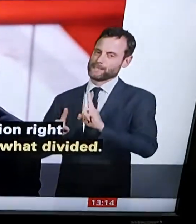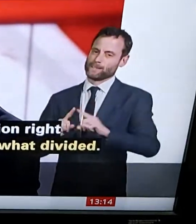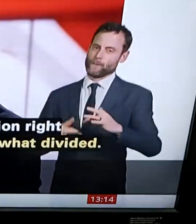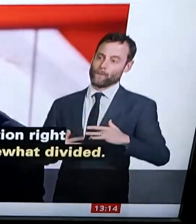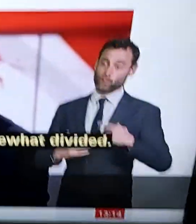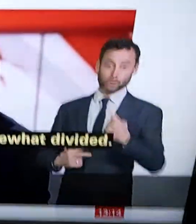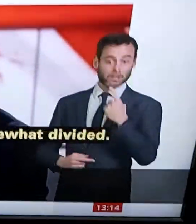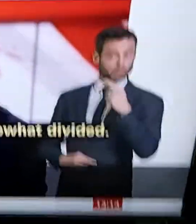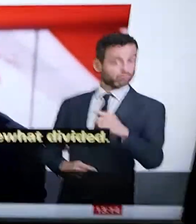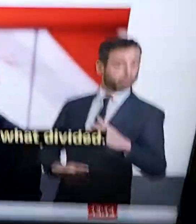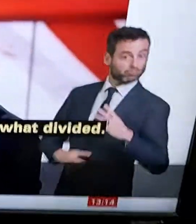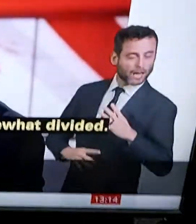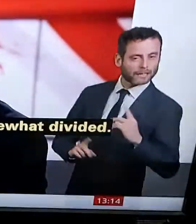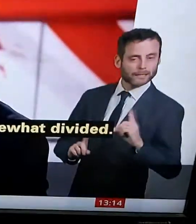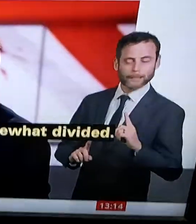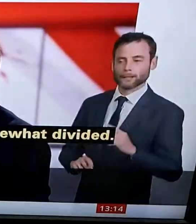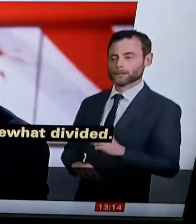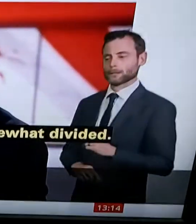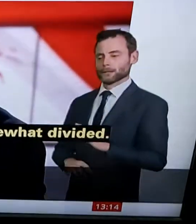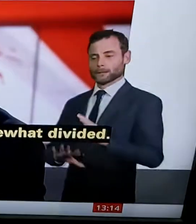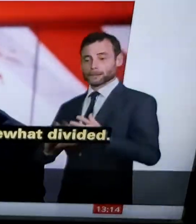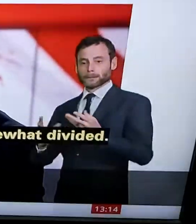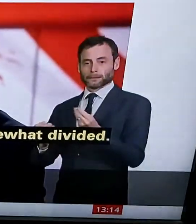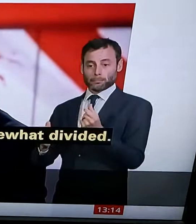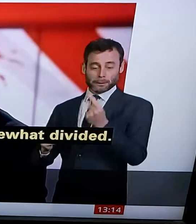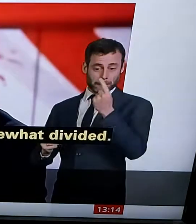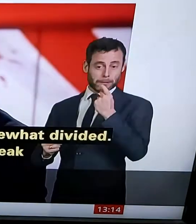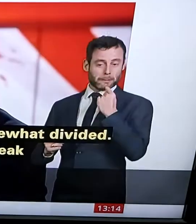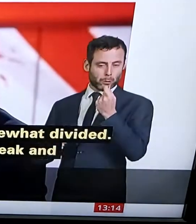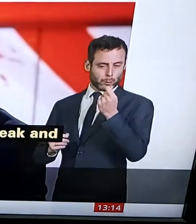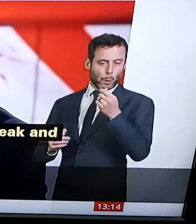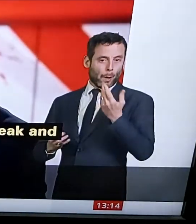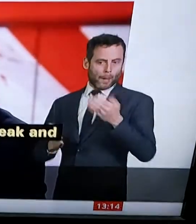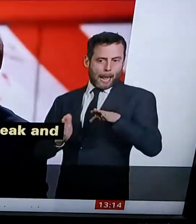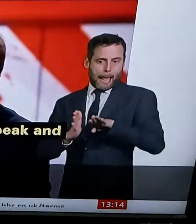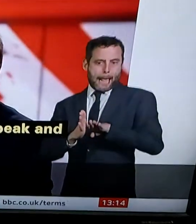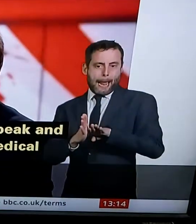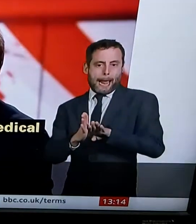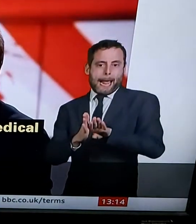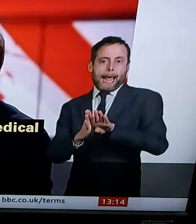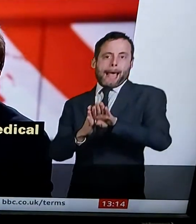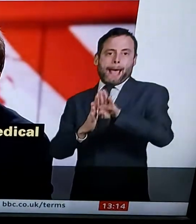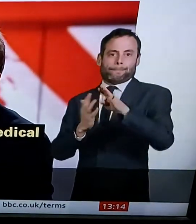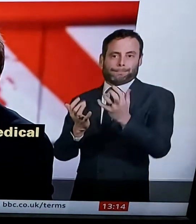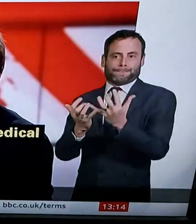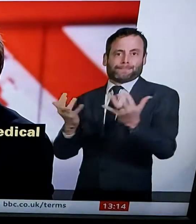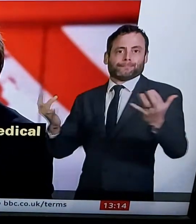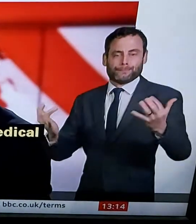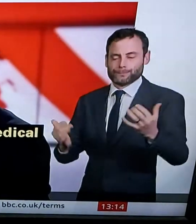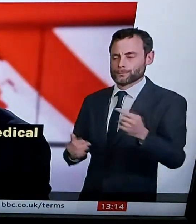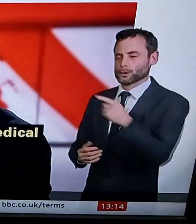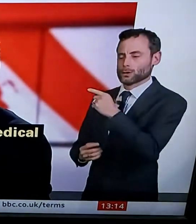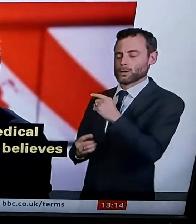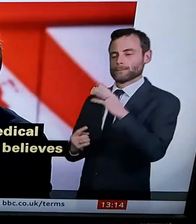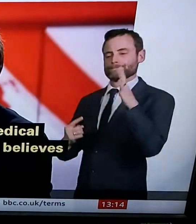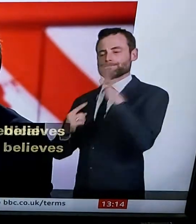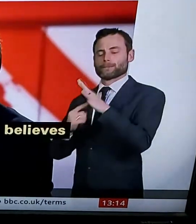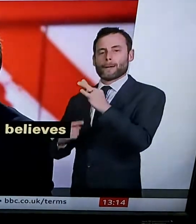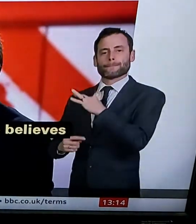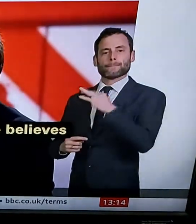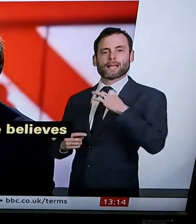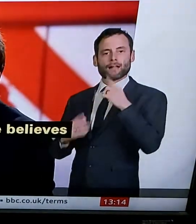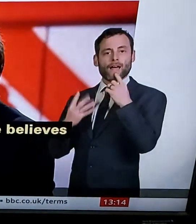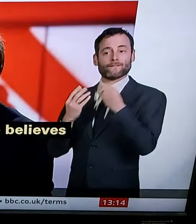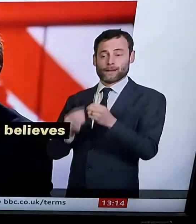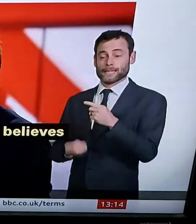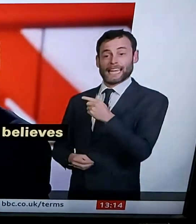the peak. According to the Chief Medical Advisor, Chris Whitty, he believes that the NHS